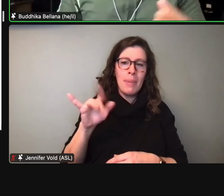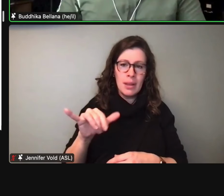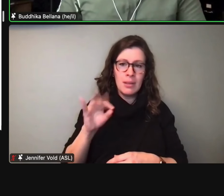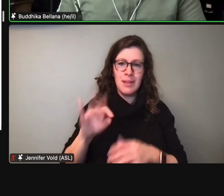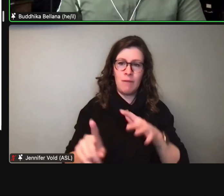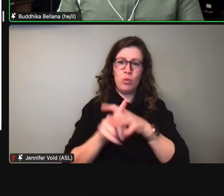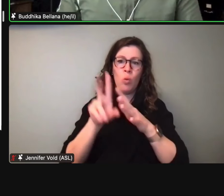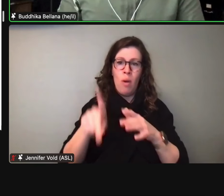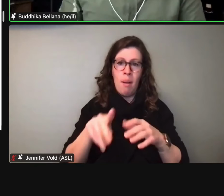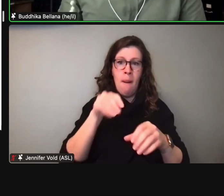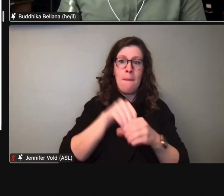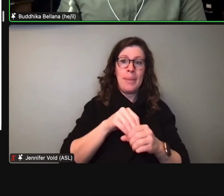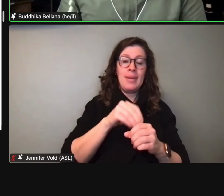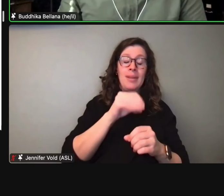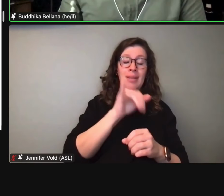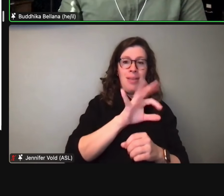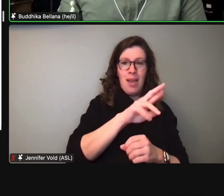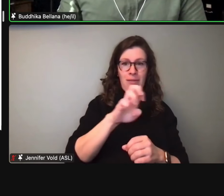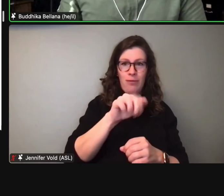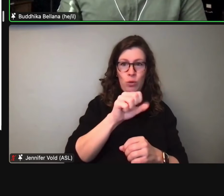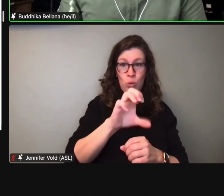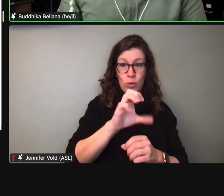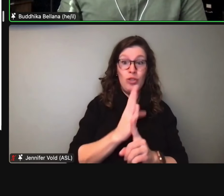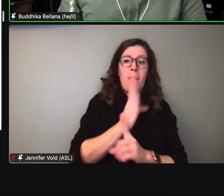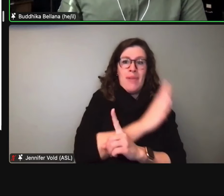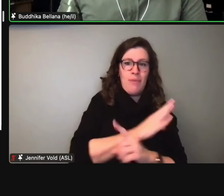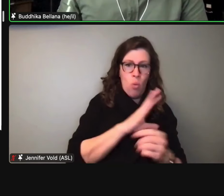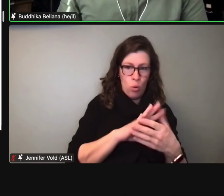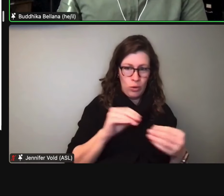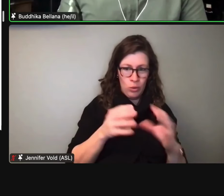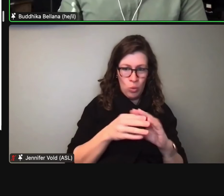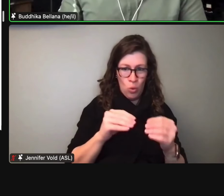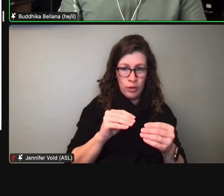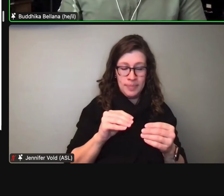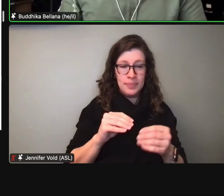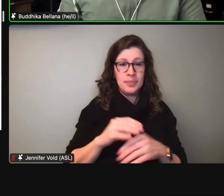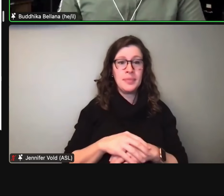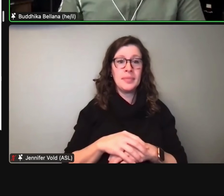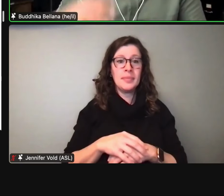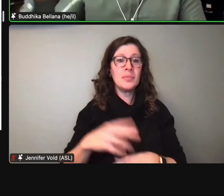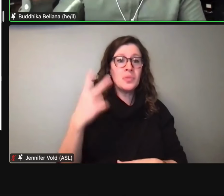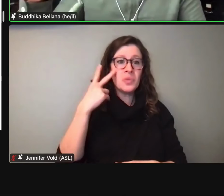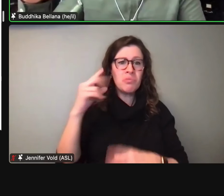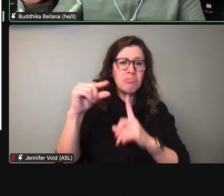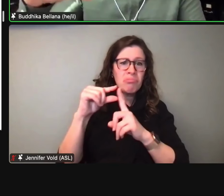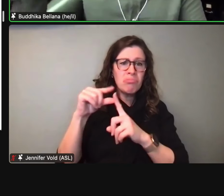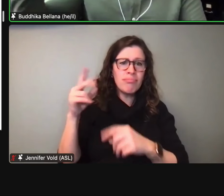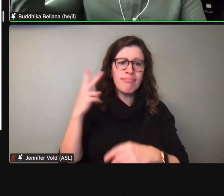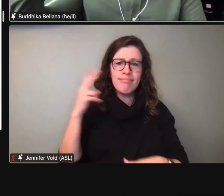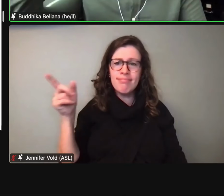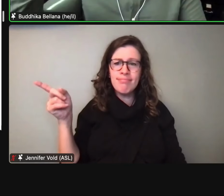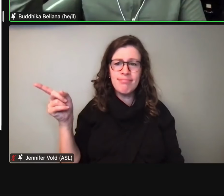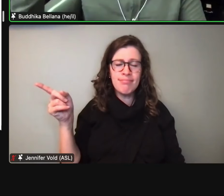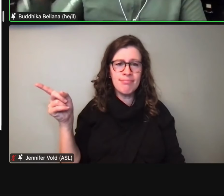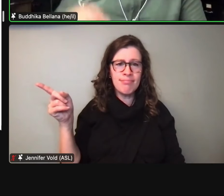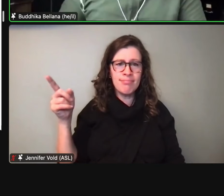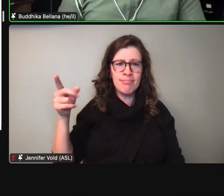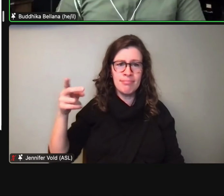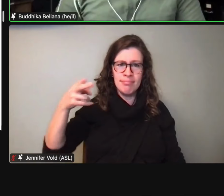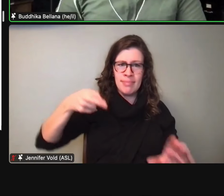reading the story. So what you can see is that there's a bunch of words that are popping up at the high end of